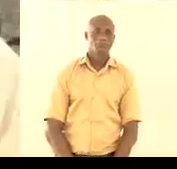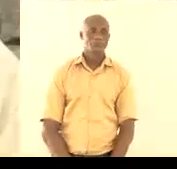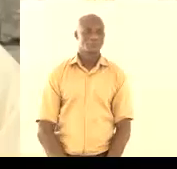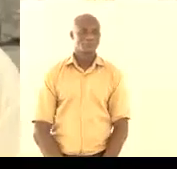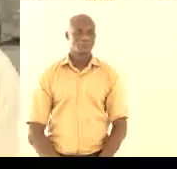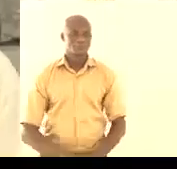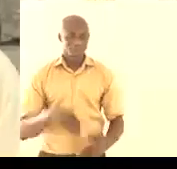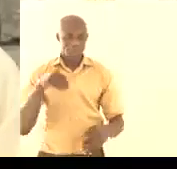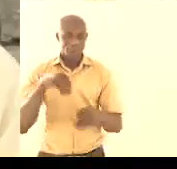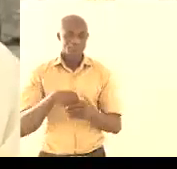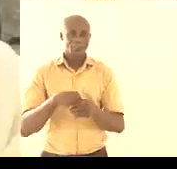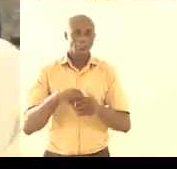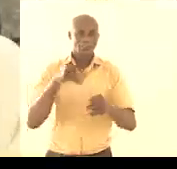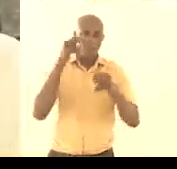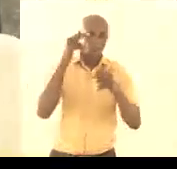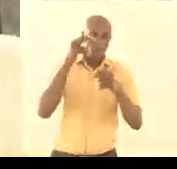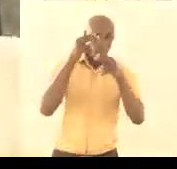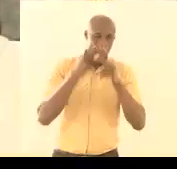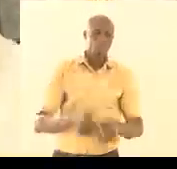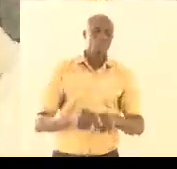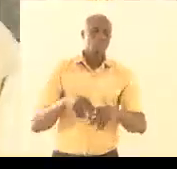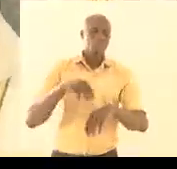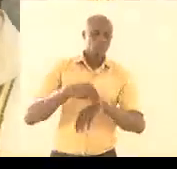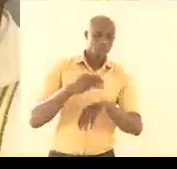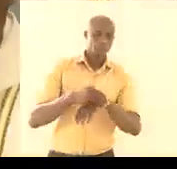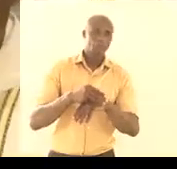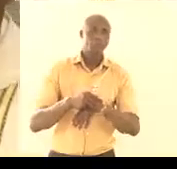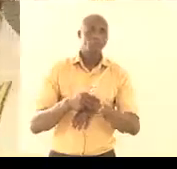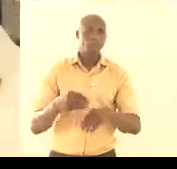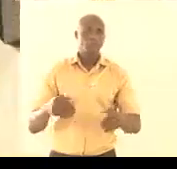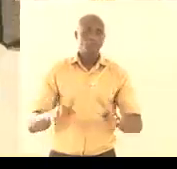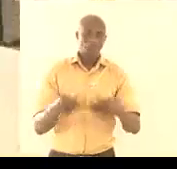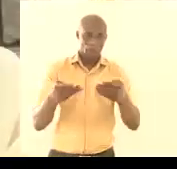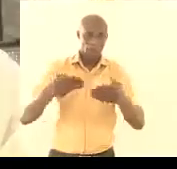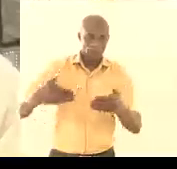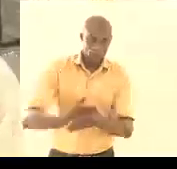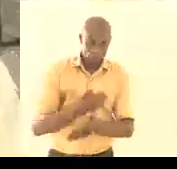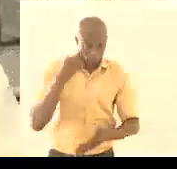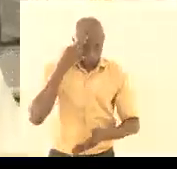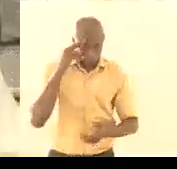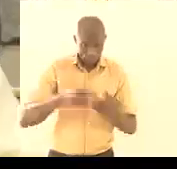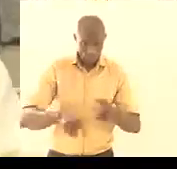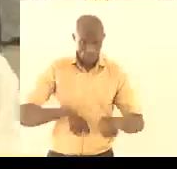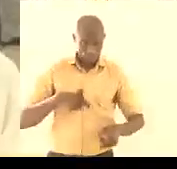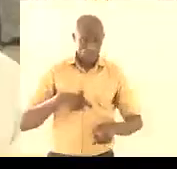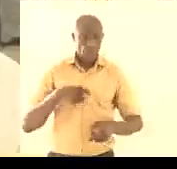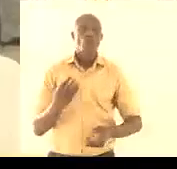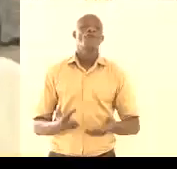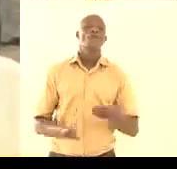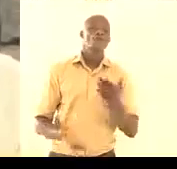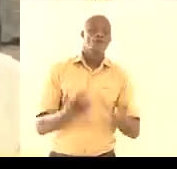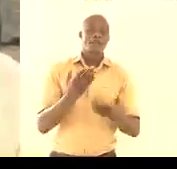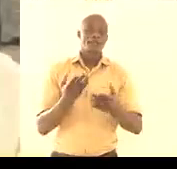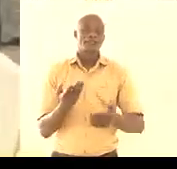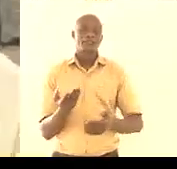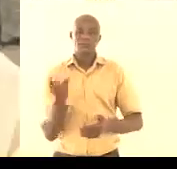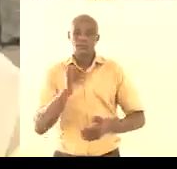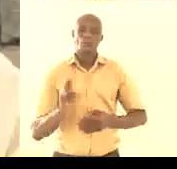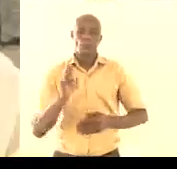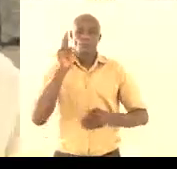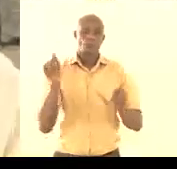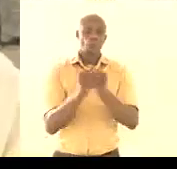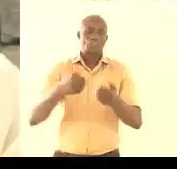In that brief statement, Jesus gave them a new reason to live. He gave them new courage. He fired them up with